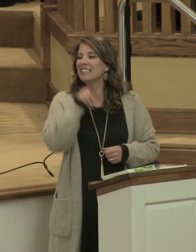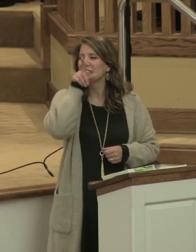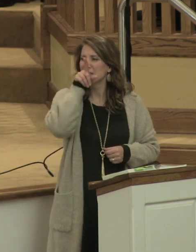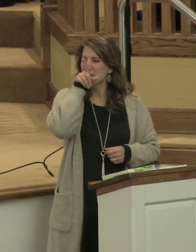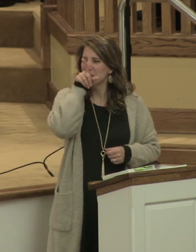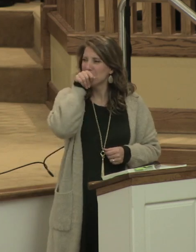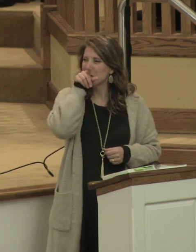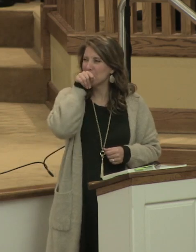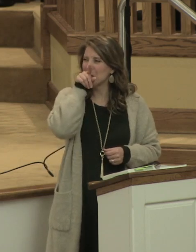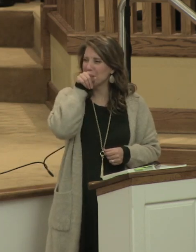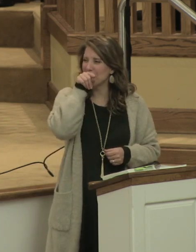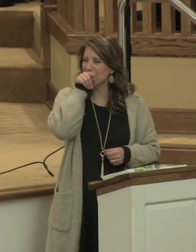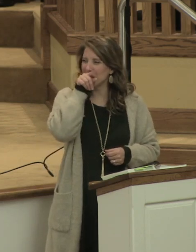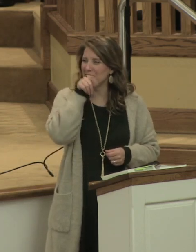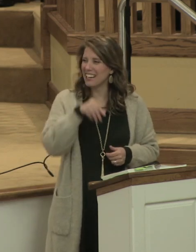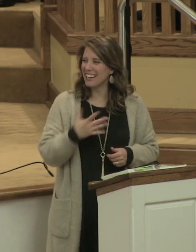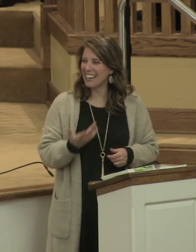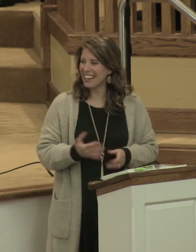Chicken.